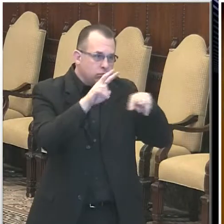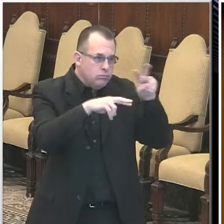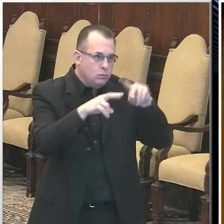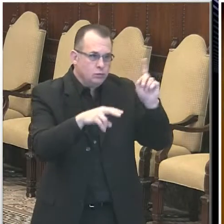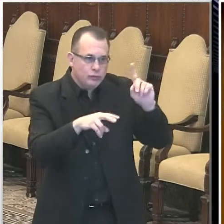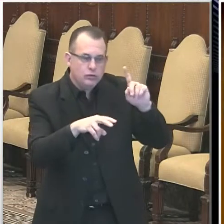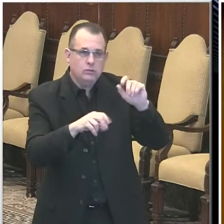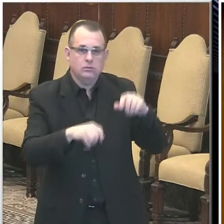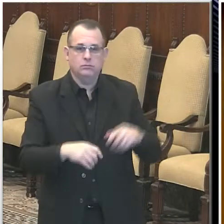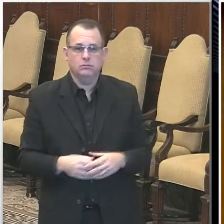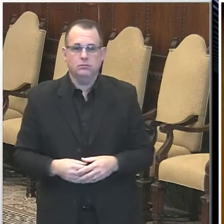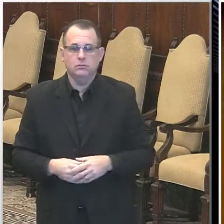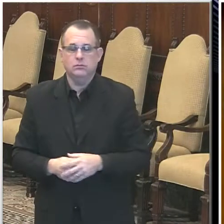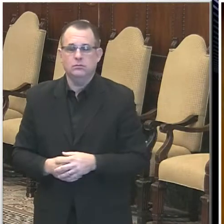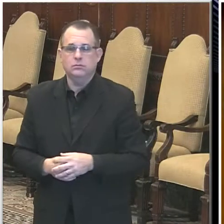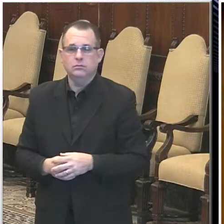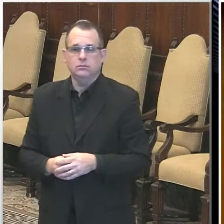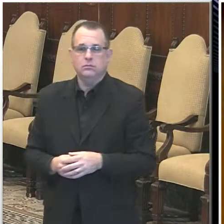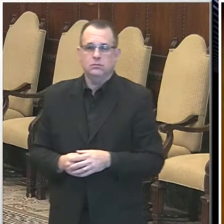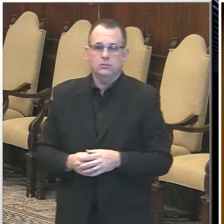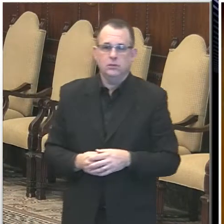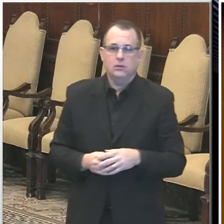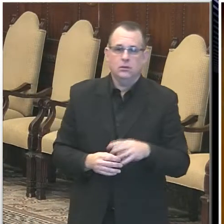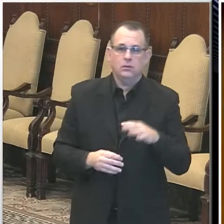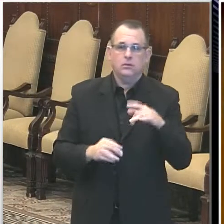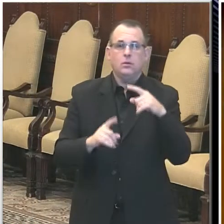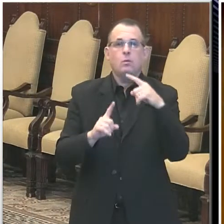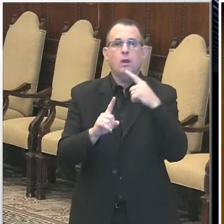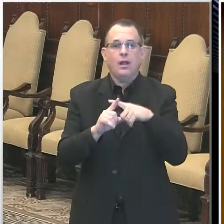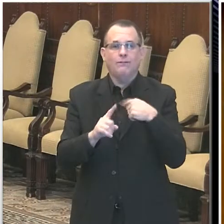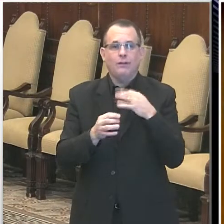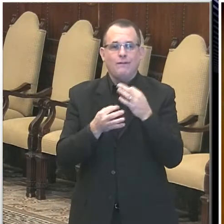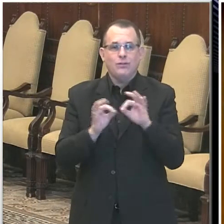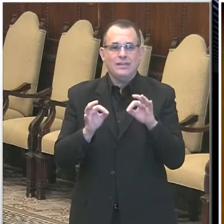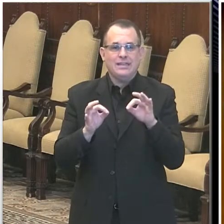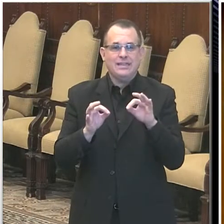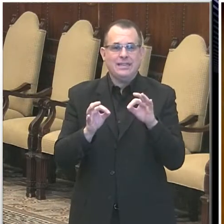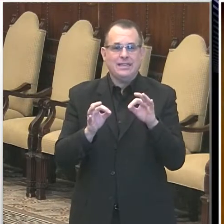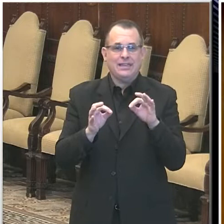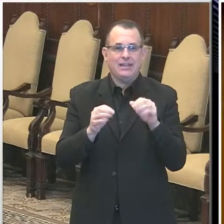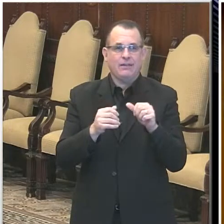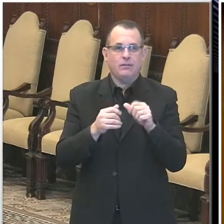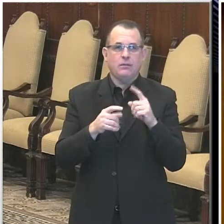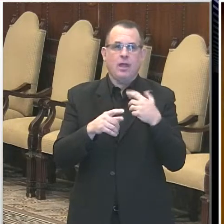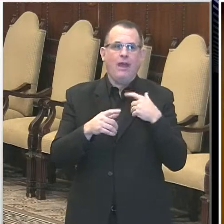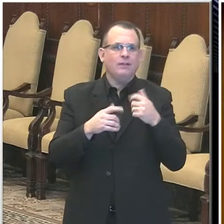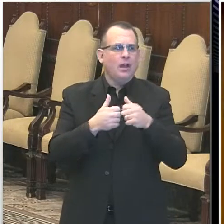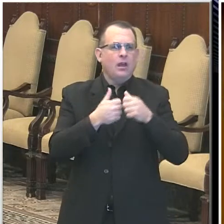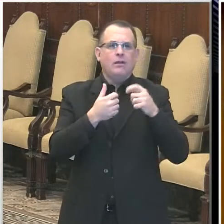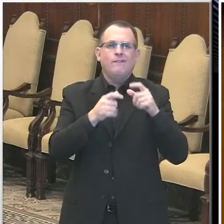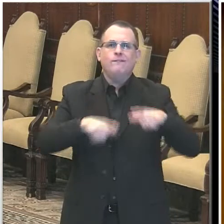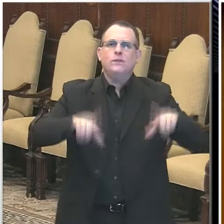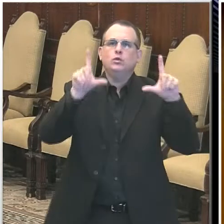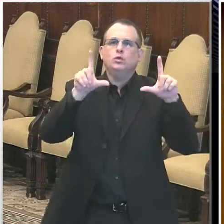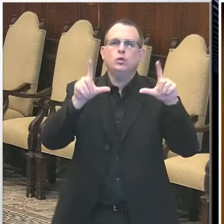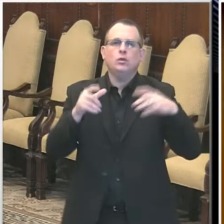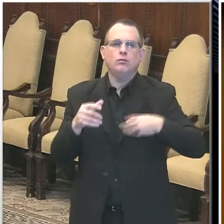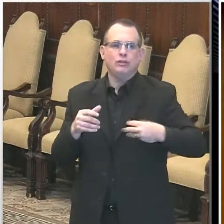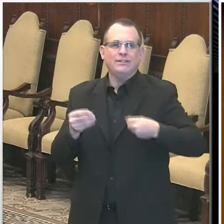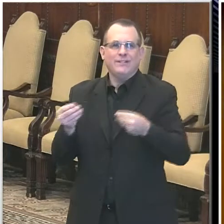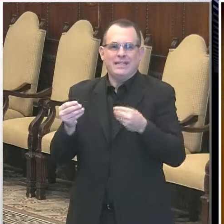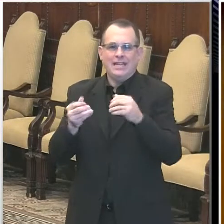phila.gov/COVID-19. In addition, free virtual breastfeeding support is also available through